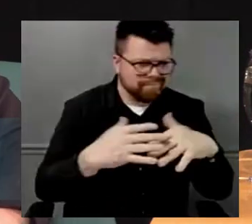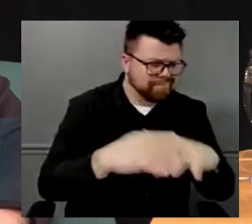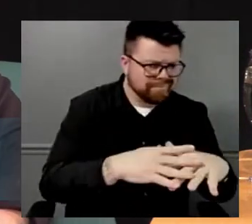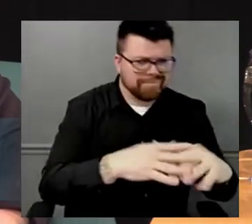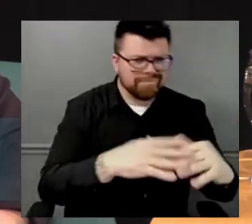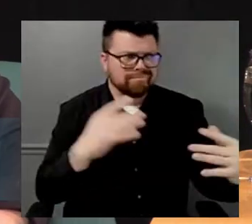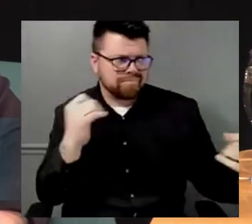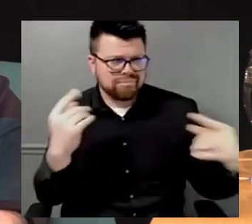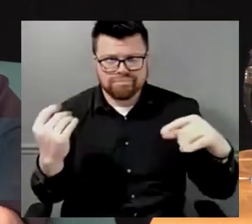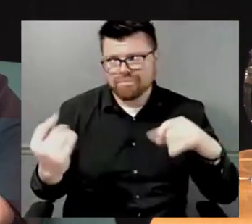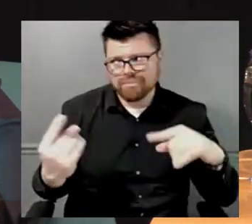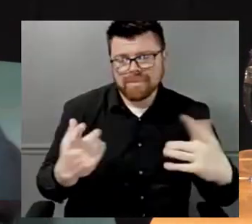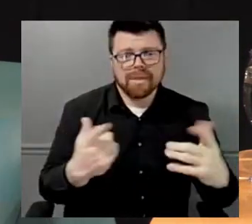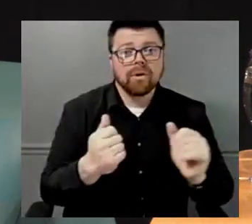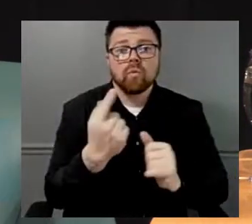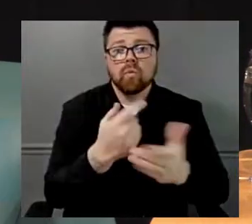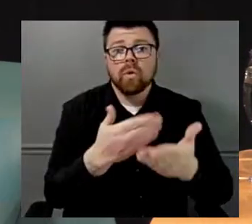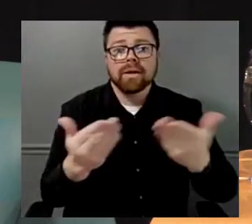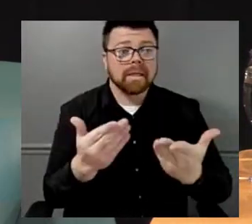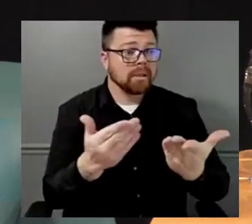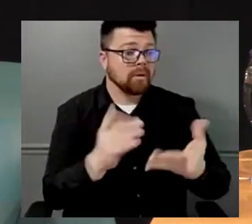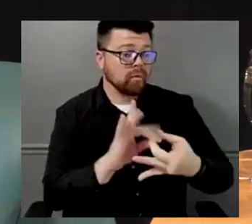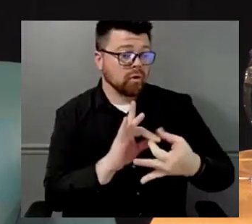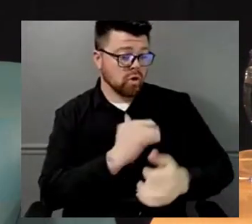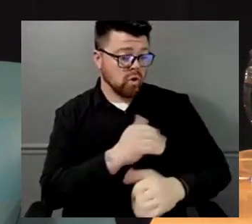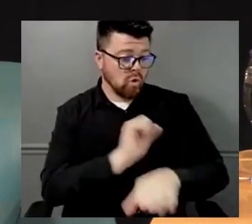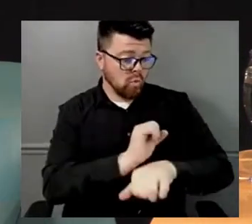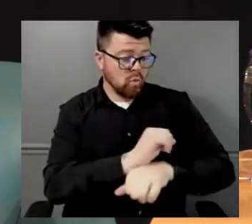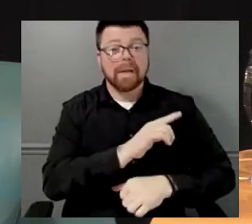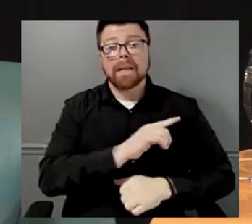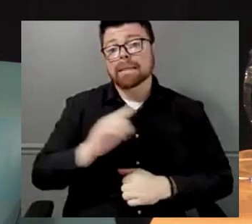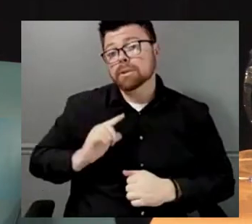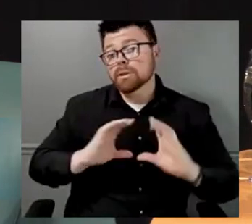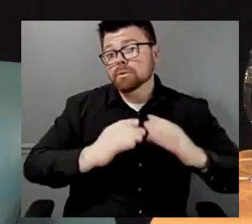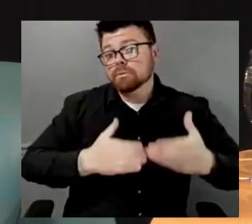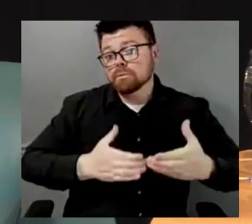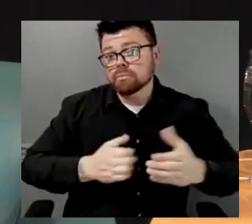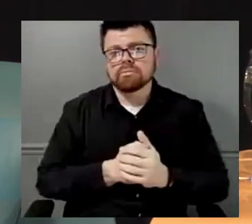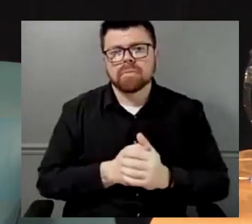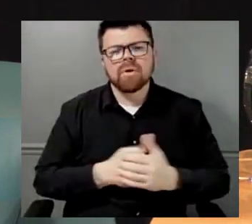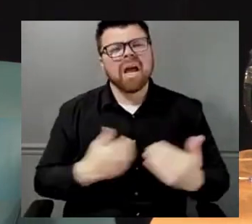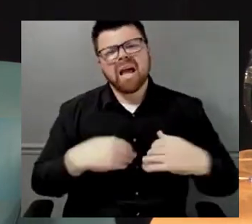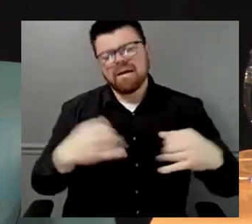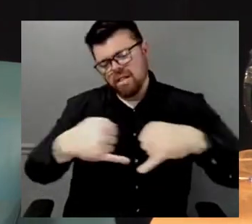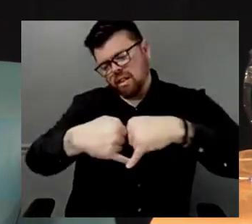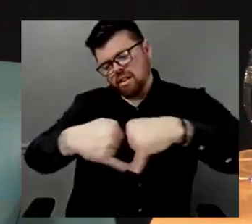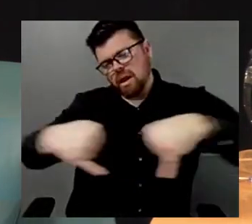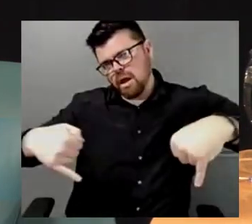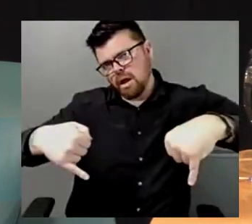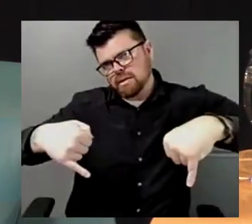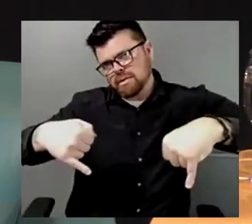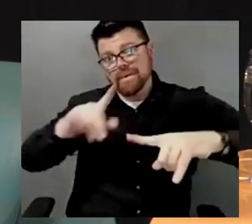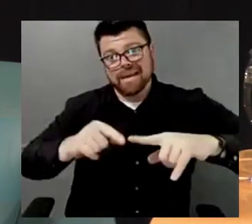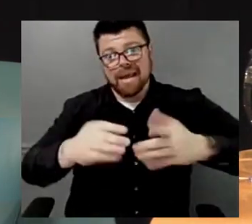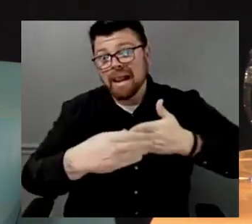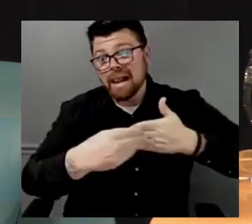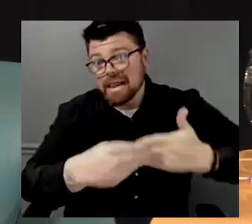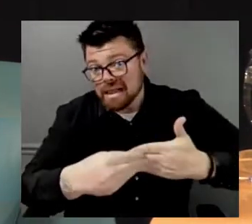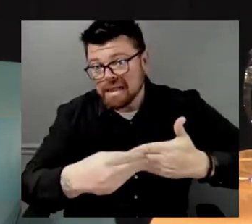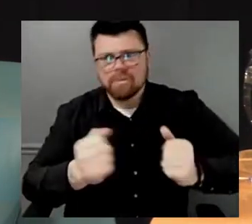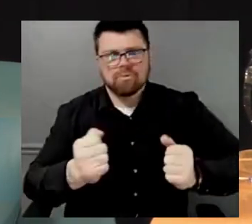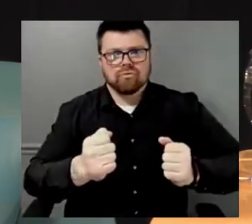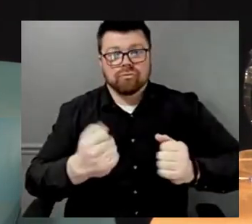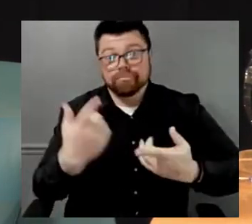work than the work of a legislature is that there's kind of a line beyond which we can't compromise. You know, we wouldn't vote